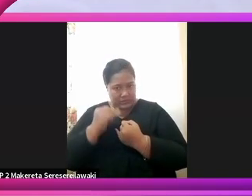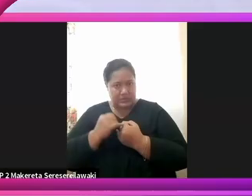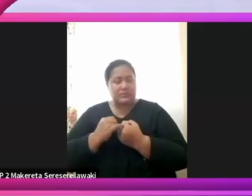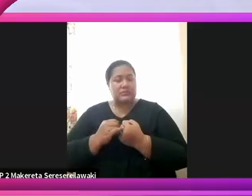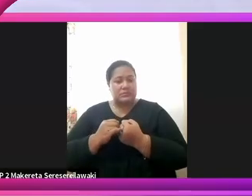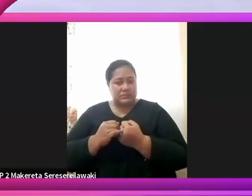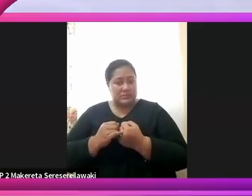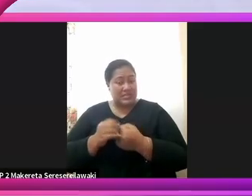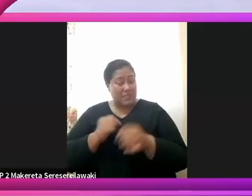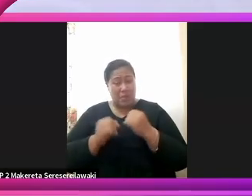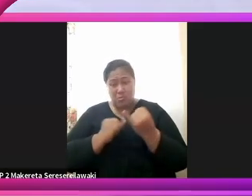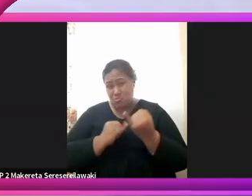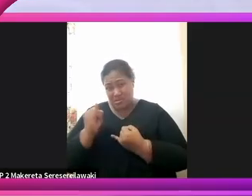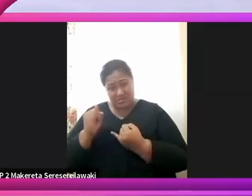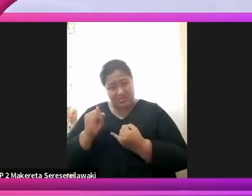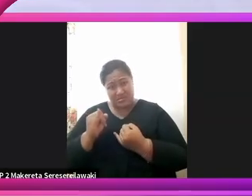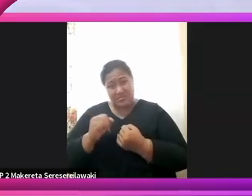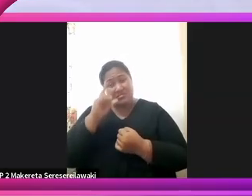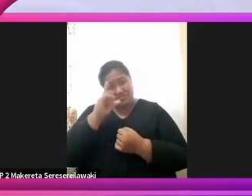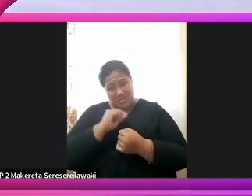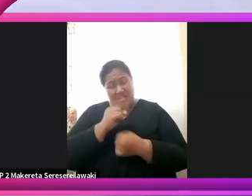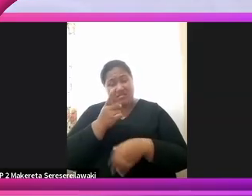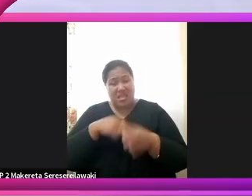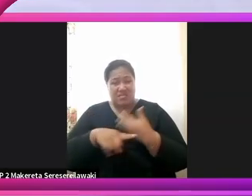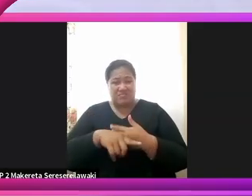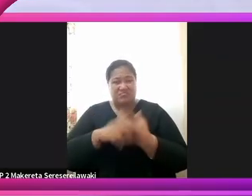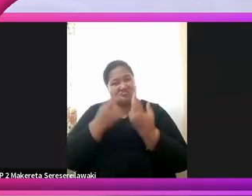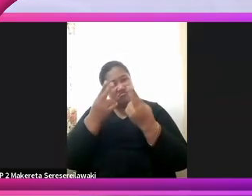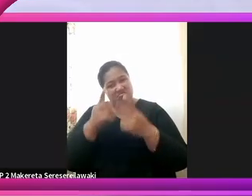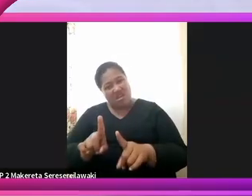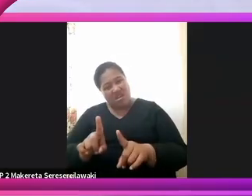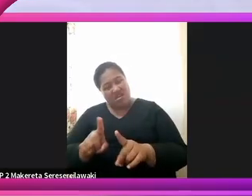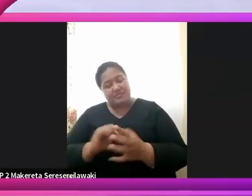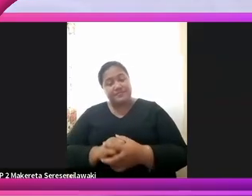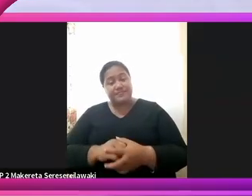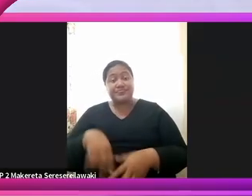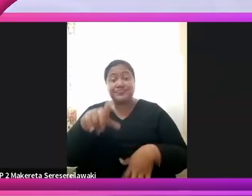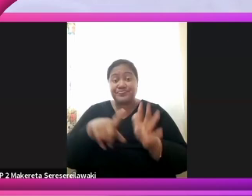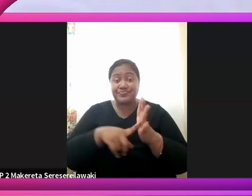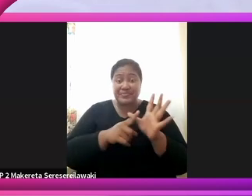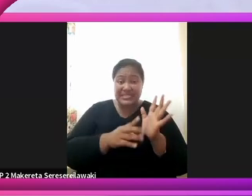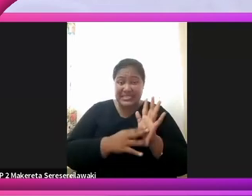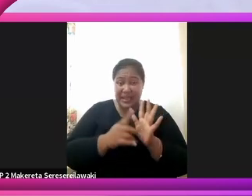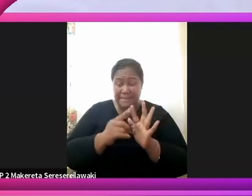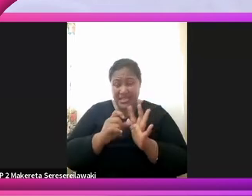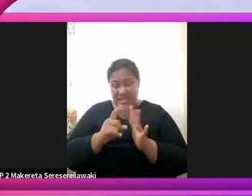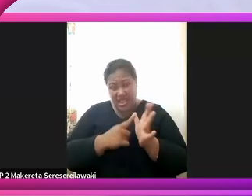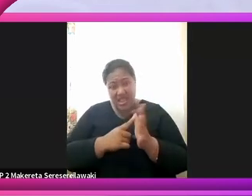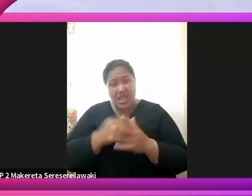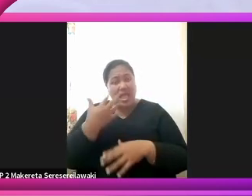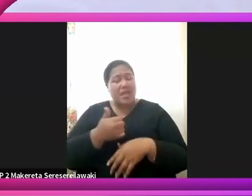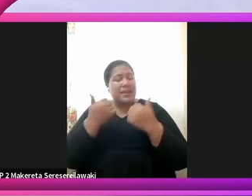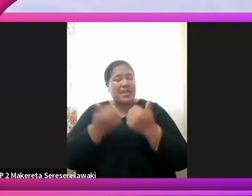the severe complication and can go to death as well. Chlamydia and subtype of chlamydia, the chlamydia have many